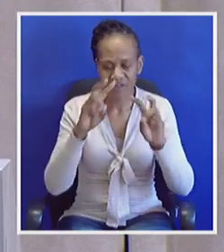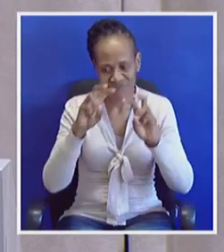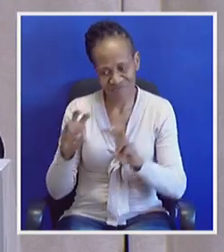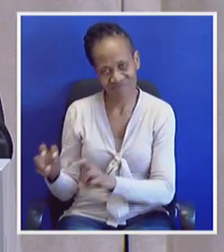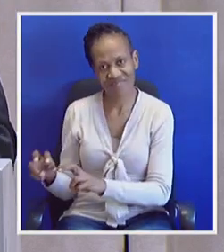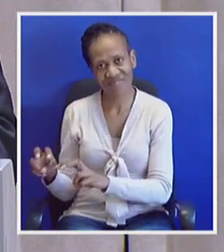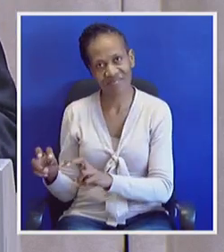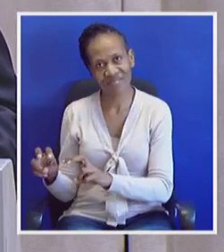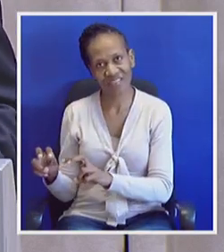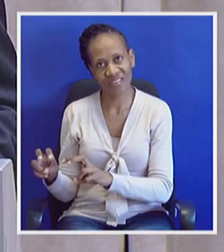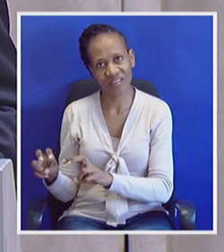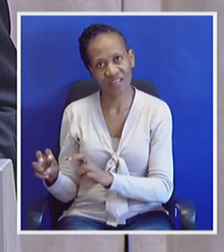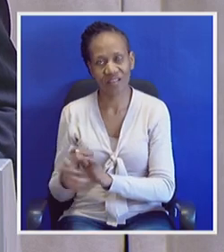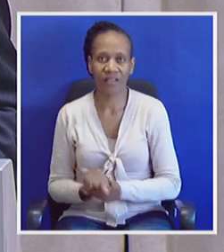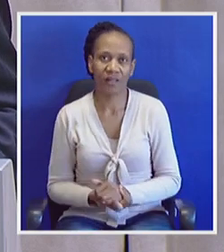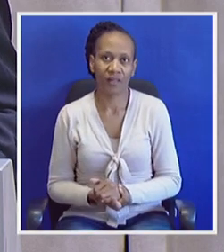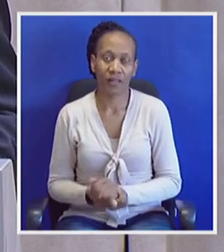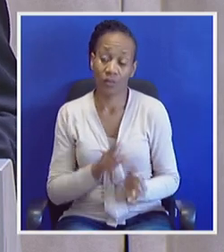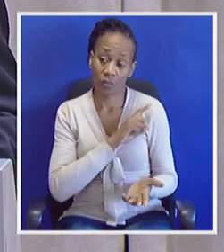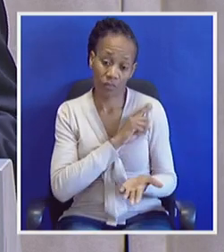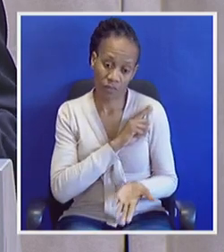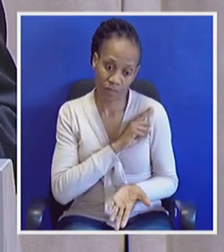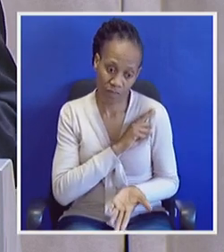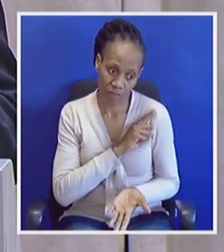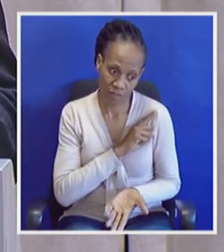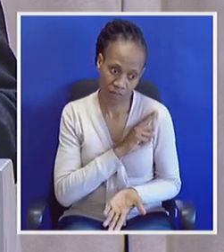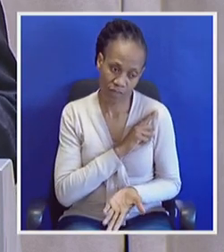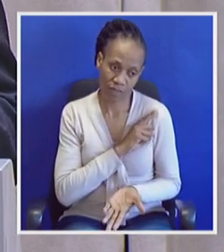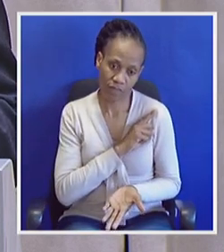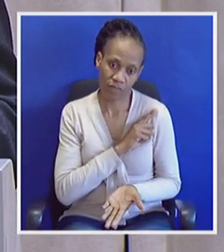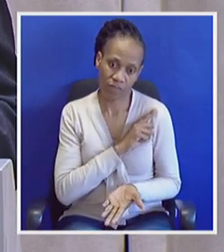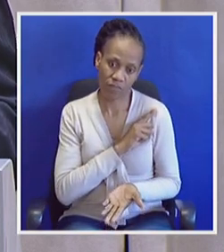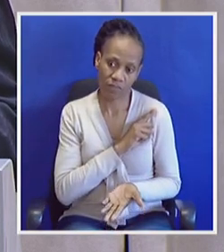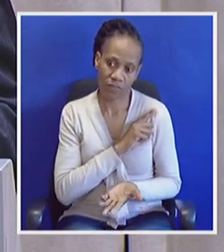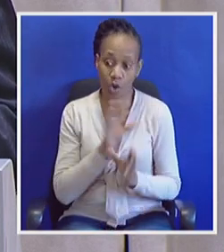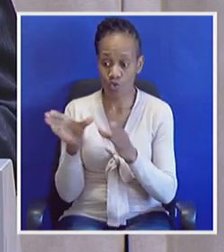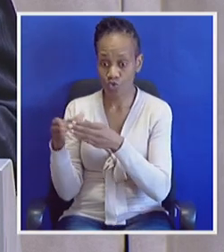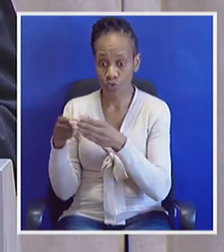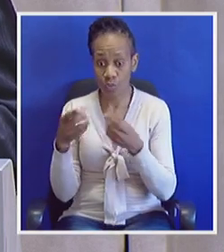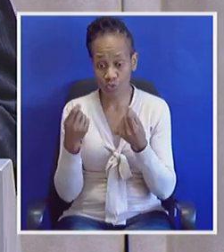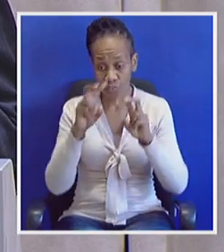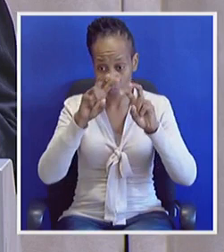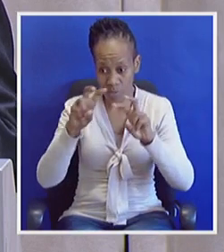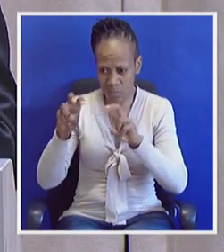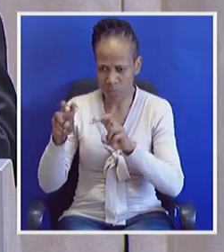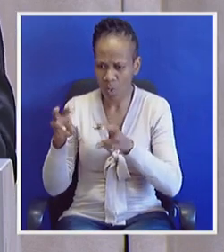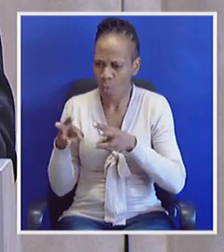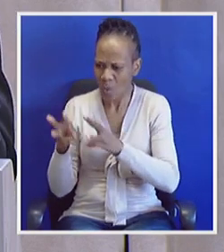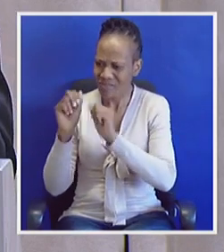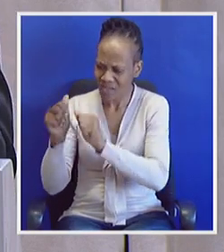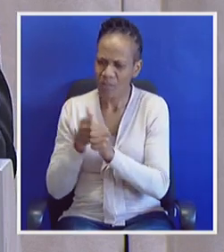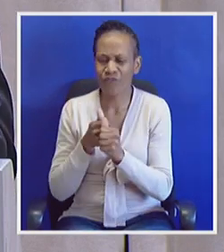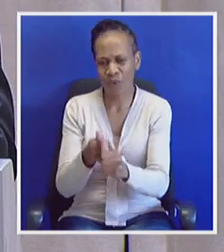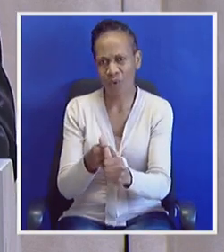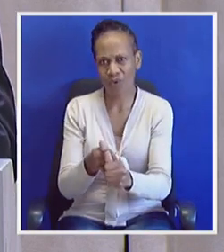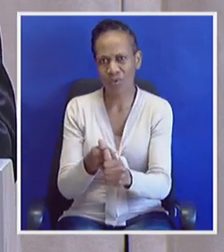to happen, because they work in their own way and they don't work like a